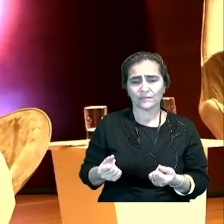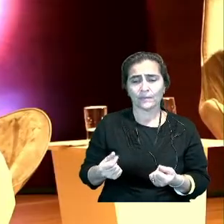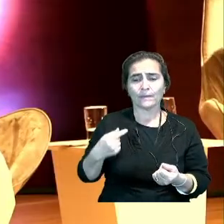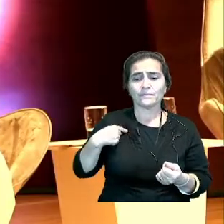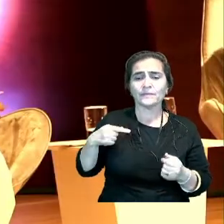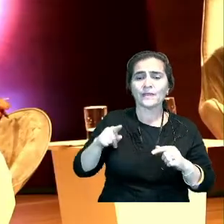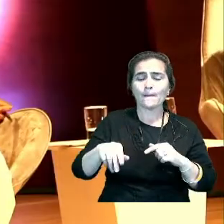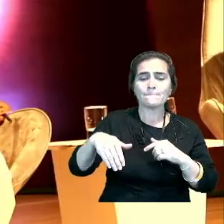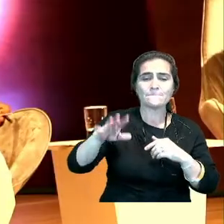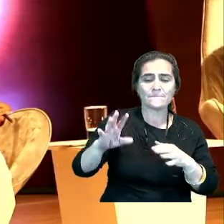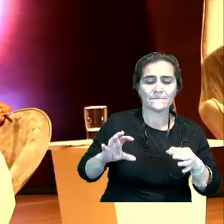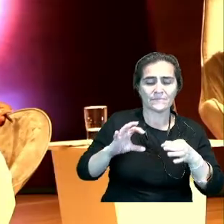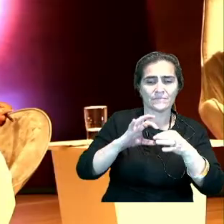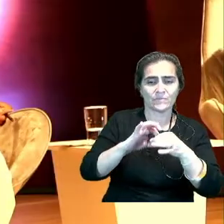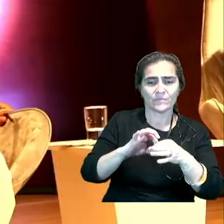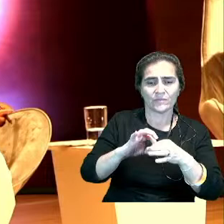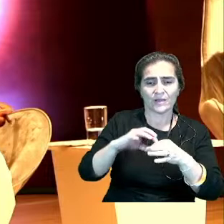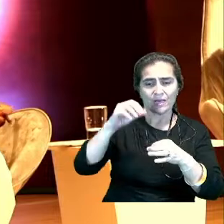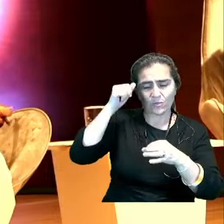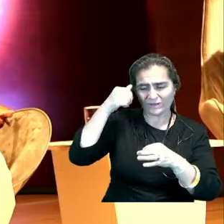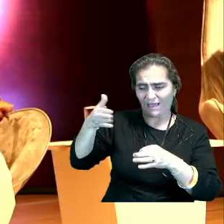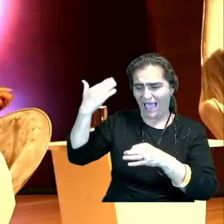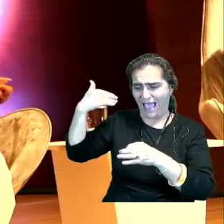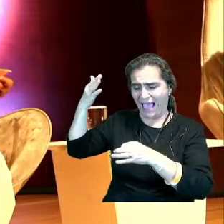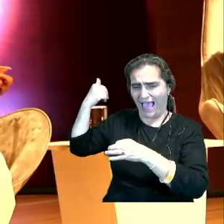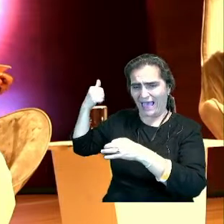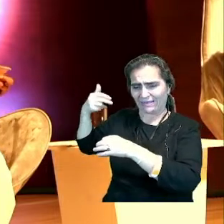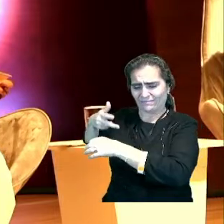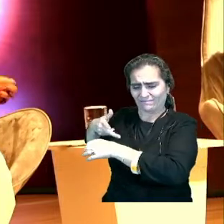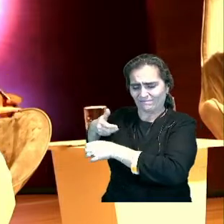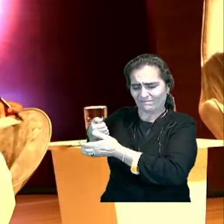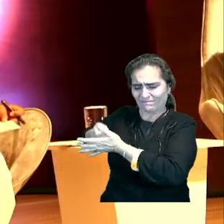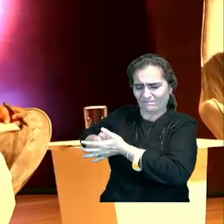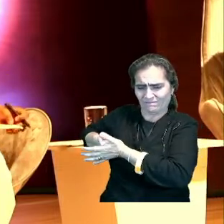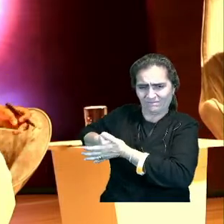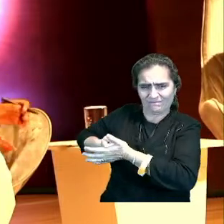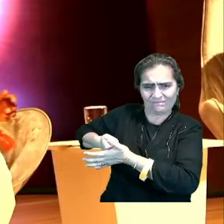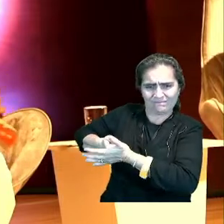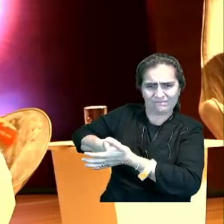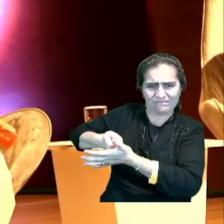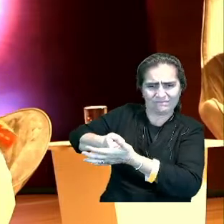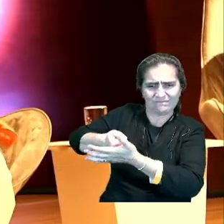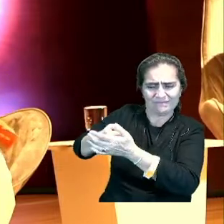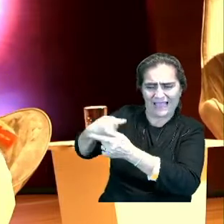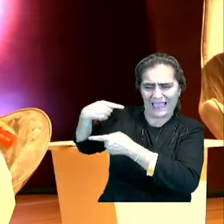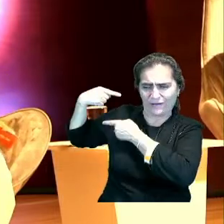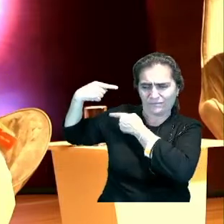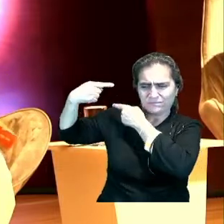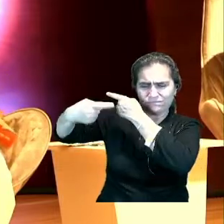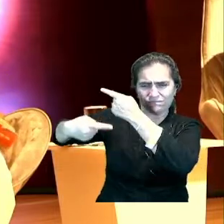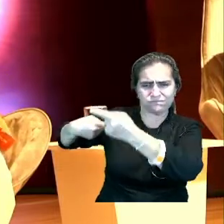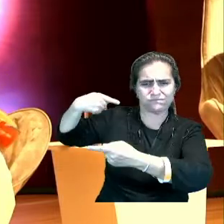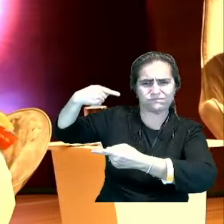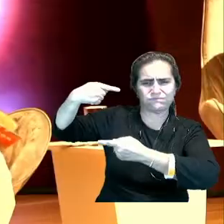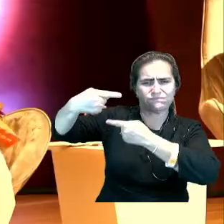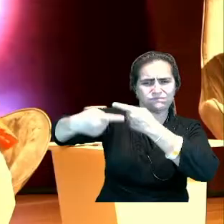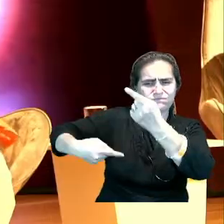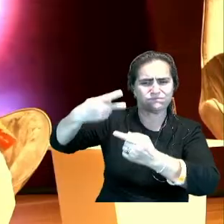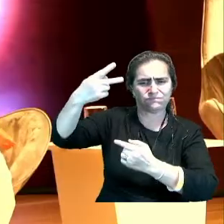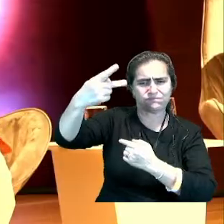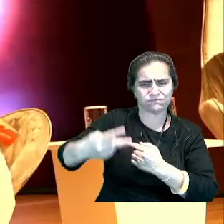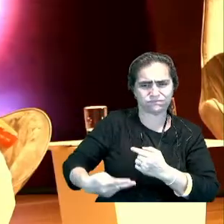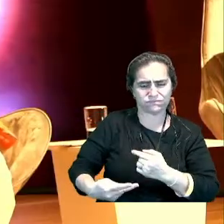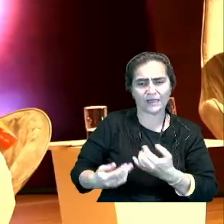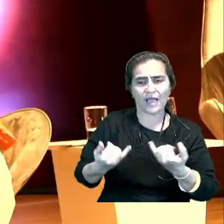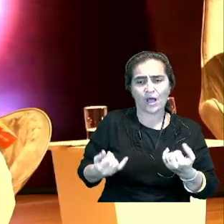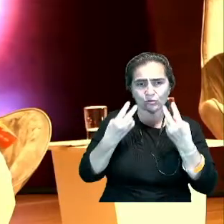oppression that we have suffered. And so when we find that the levels of unemployment among women,